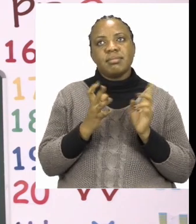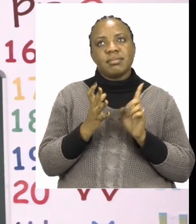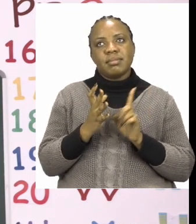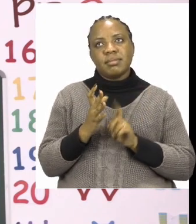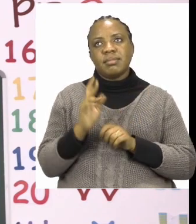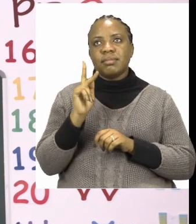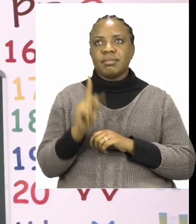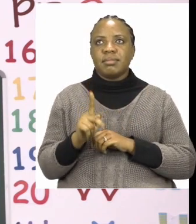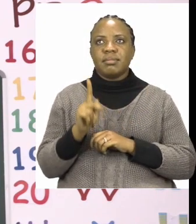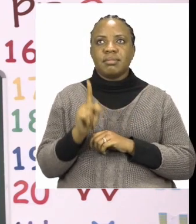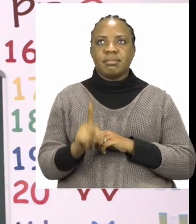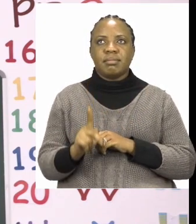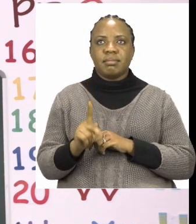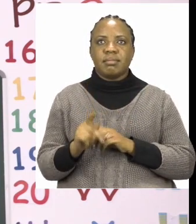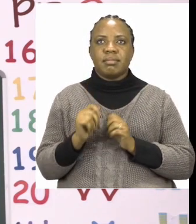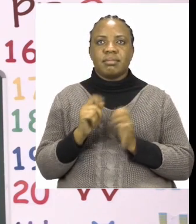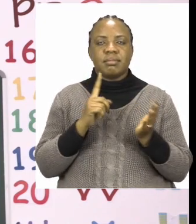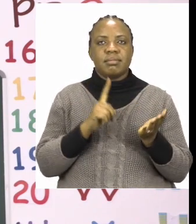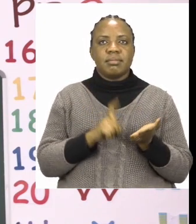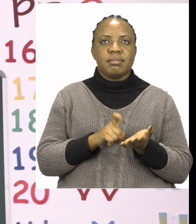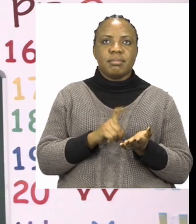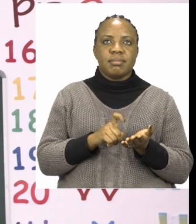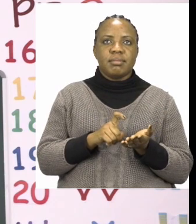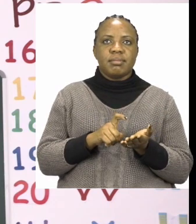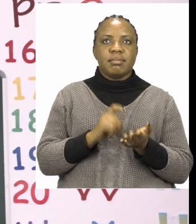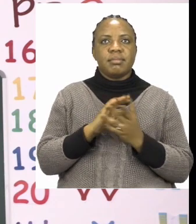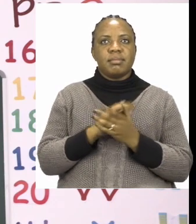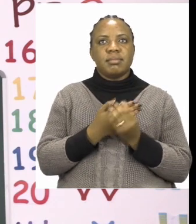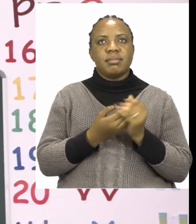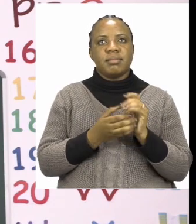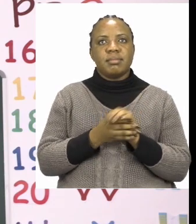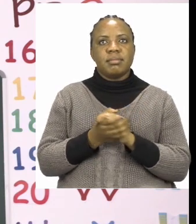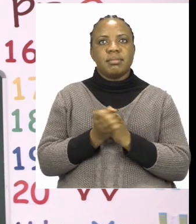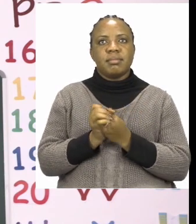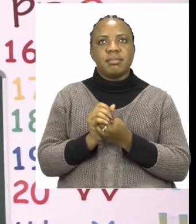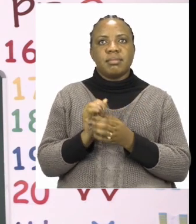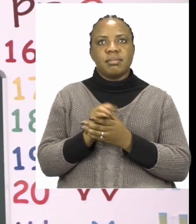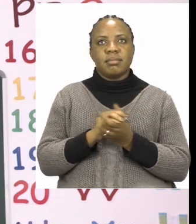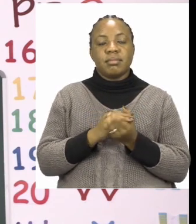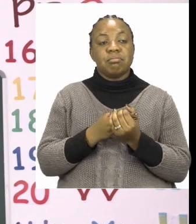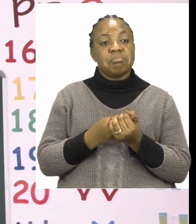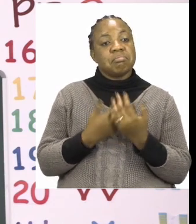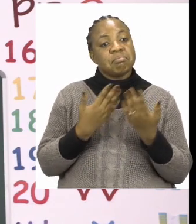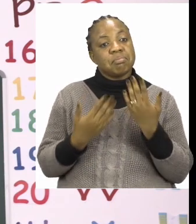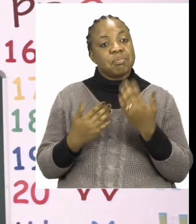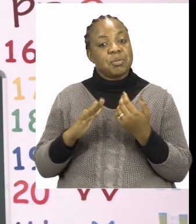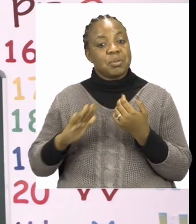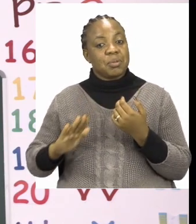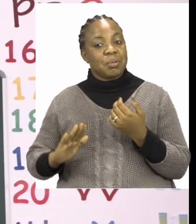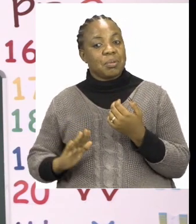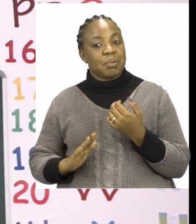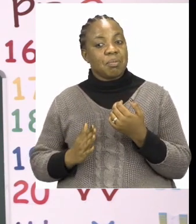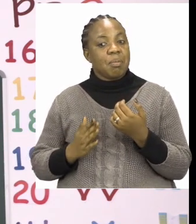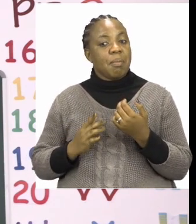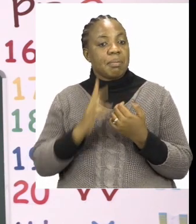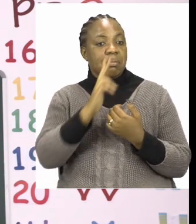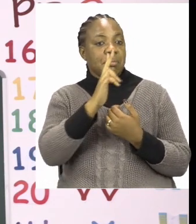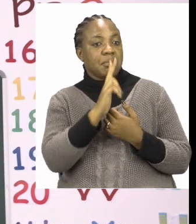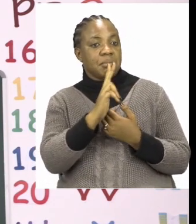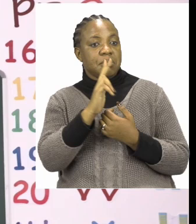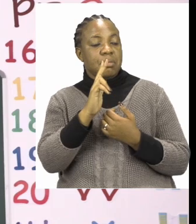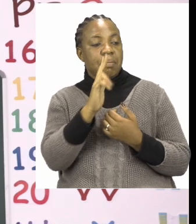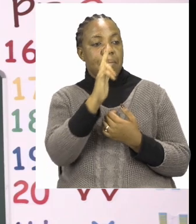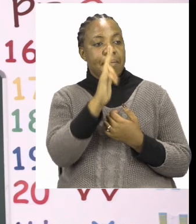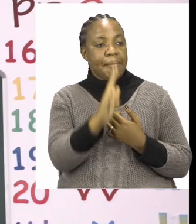sanitize. Remember, boys and girls, you can always teach someone how to sanitize if they don't know. Adults,